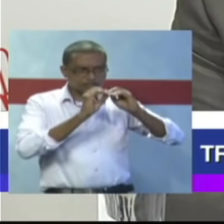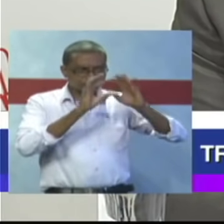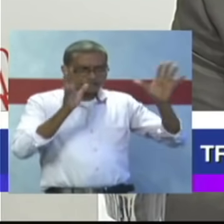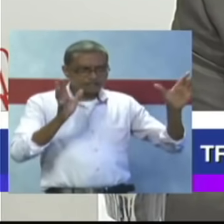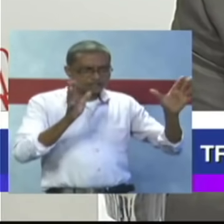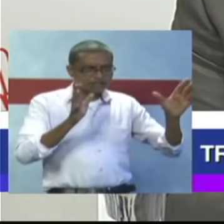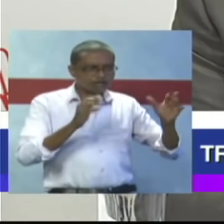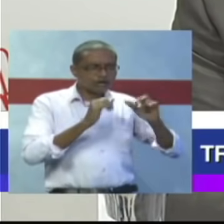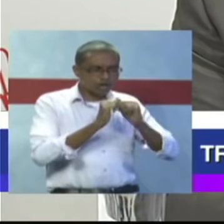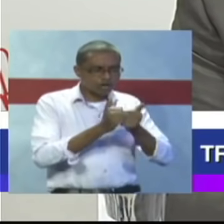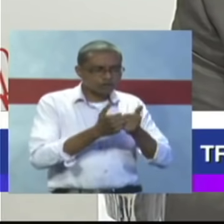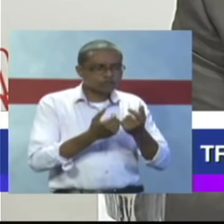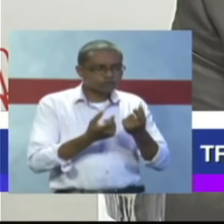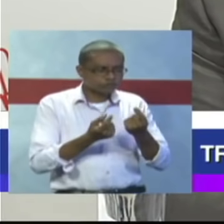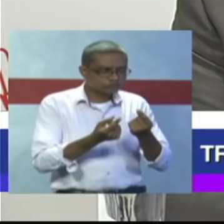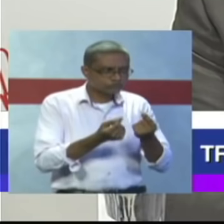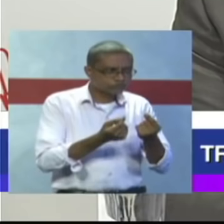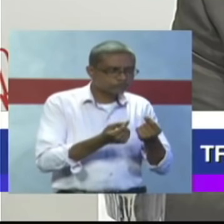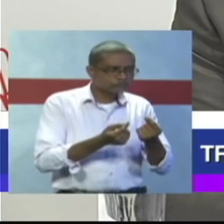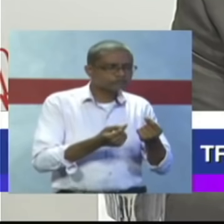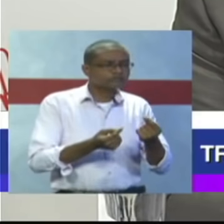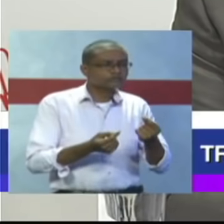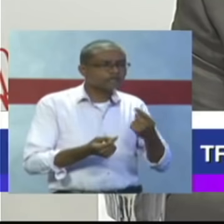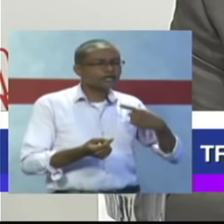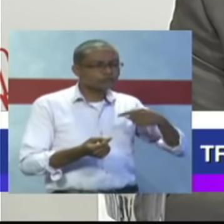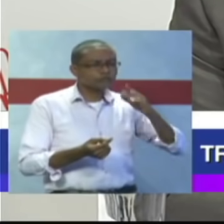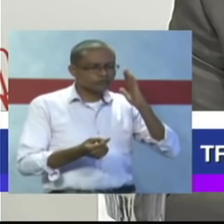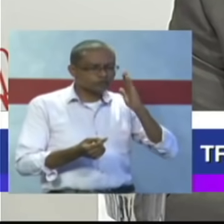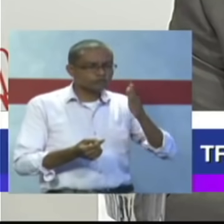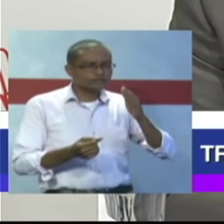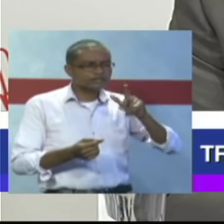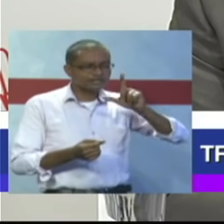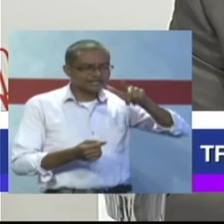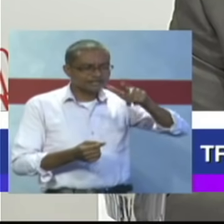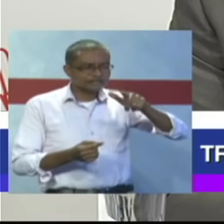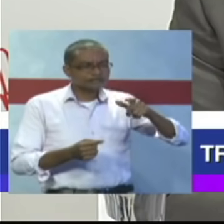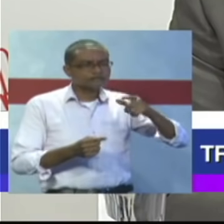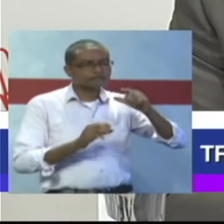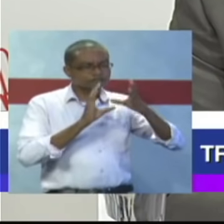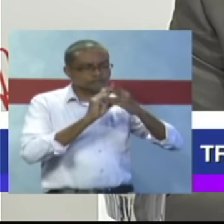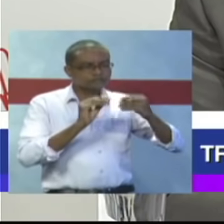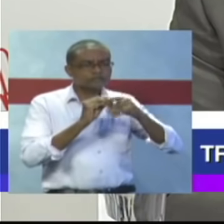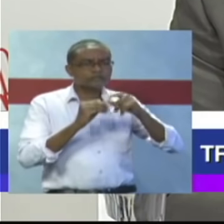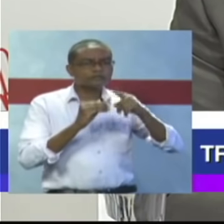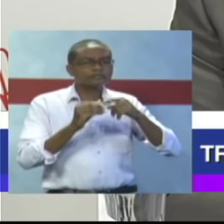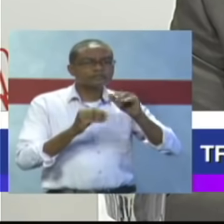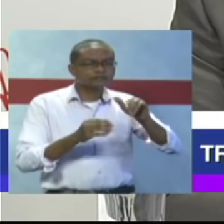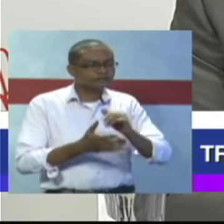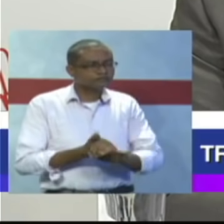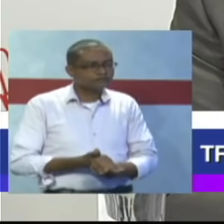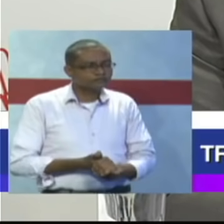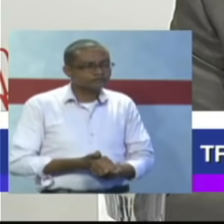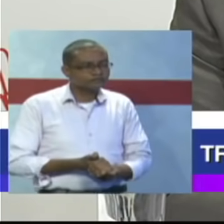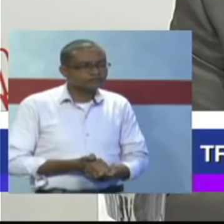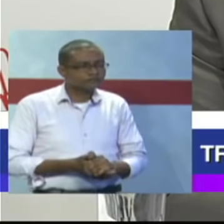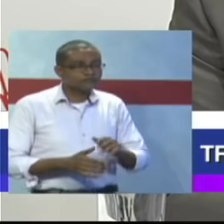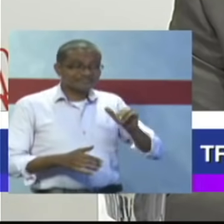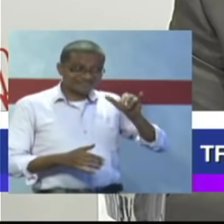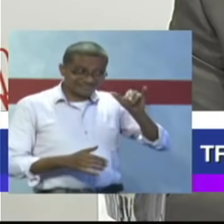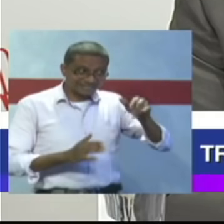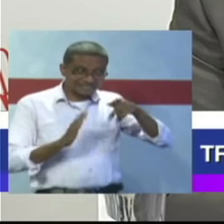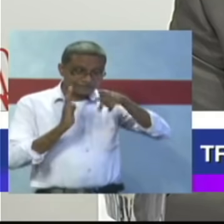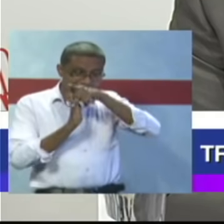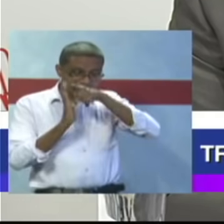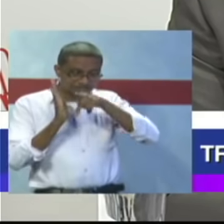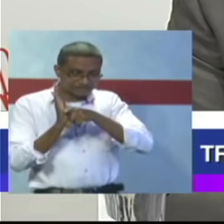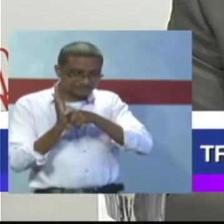website and also spoken about at the media releases. And you're quite right about the first one. Again, that would be a policy